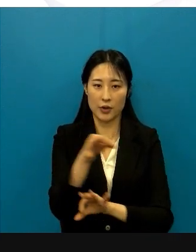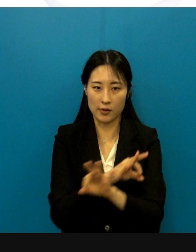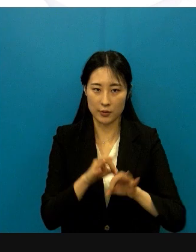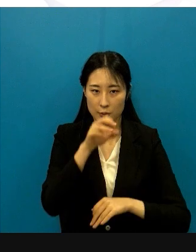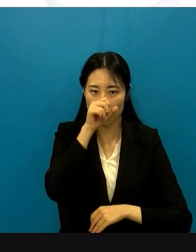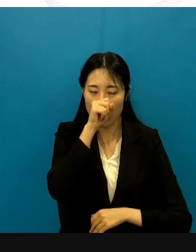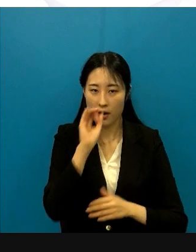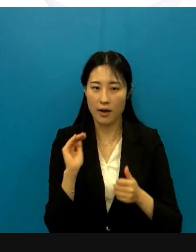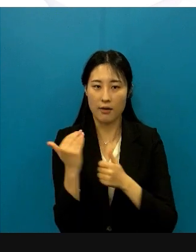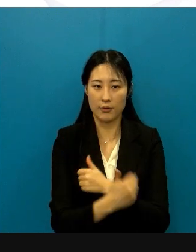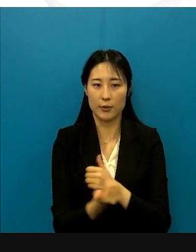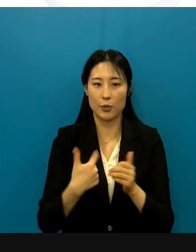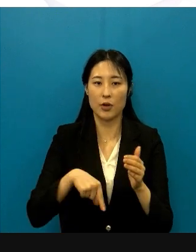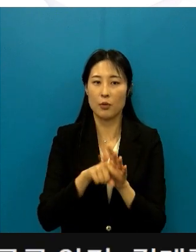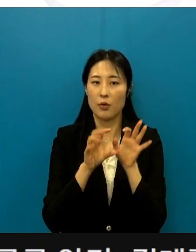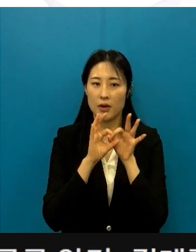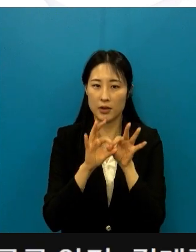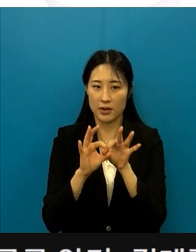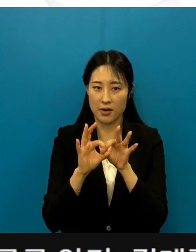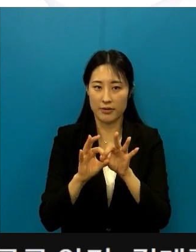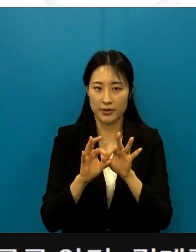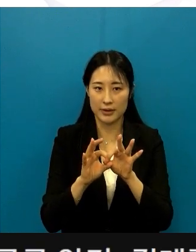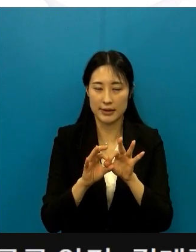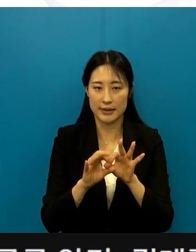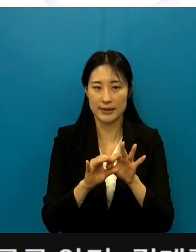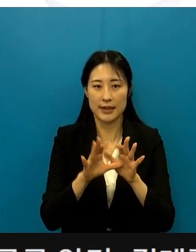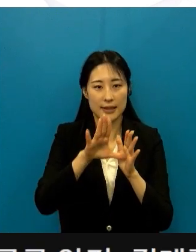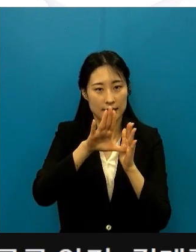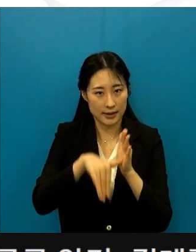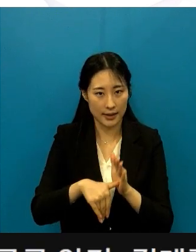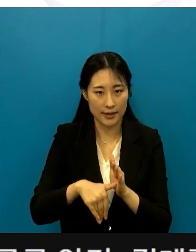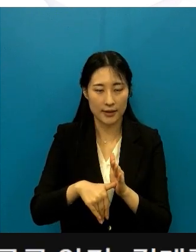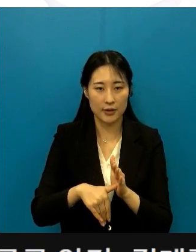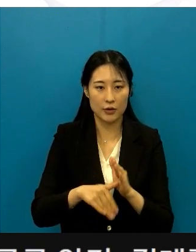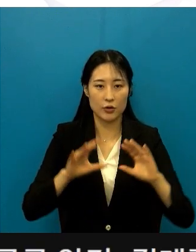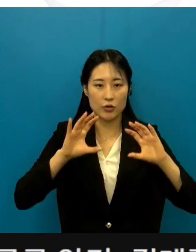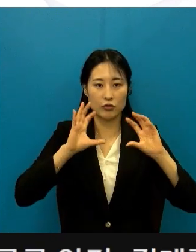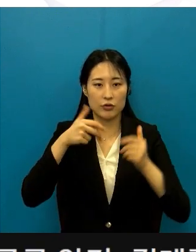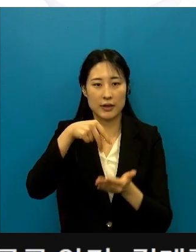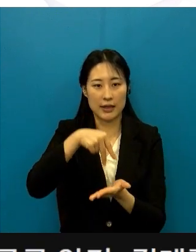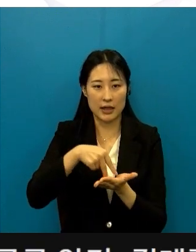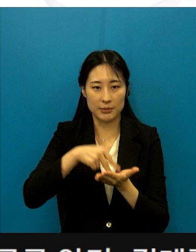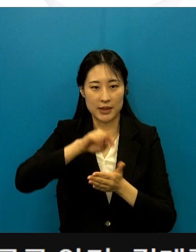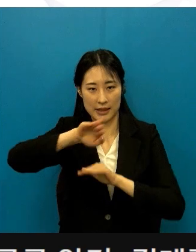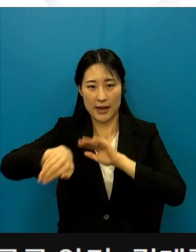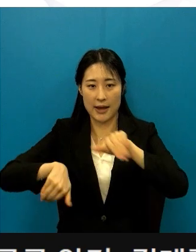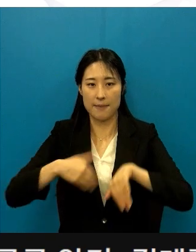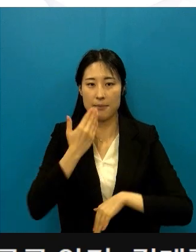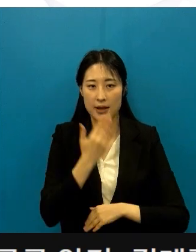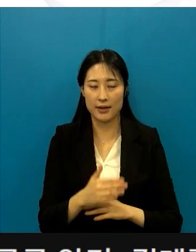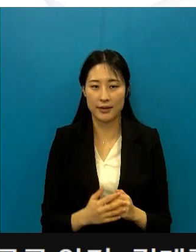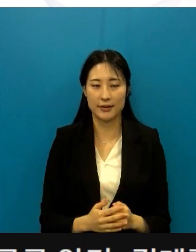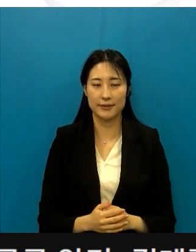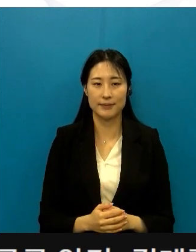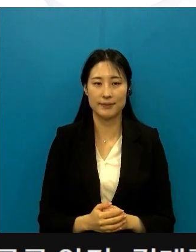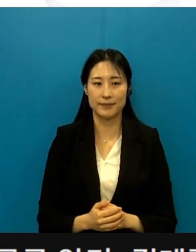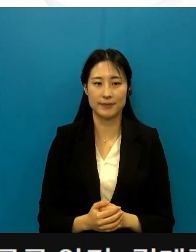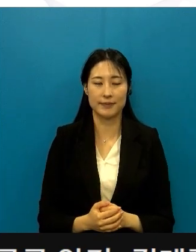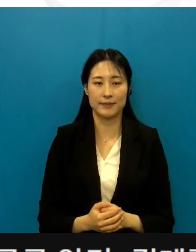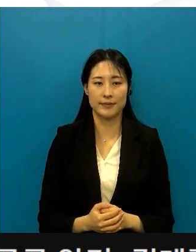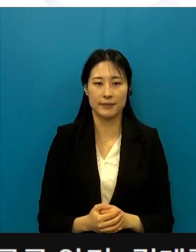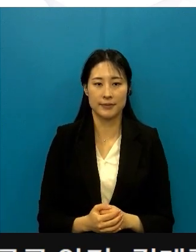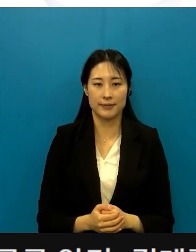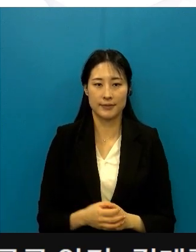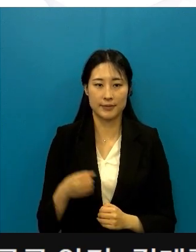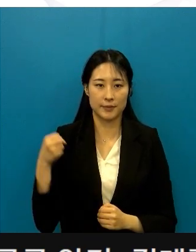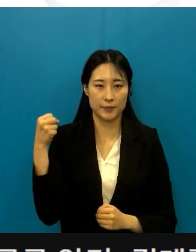country, or for the prevention of disorder or crime, or for the protection of health or morals. So there are